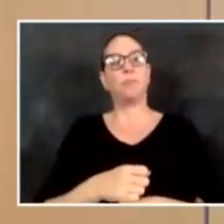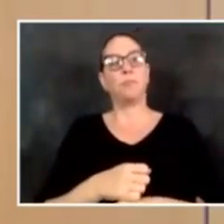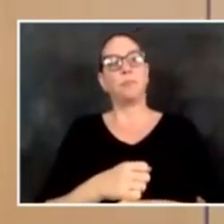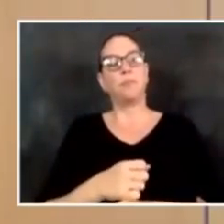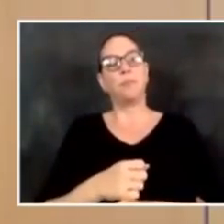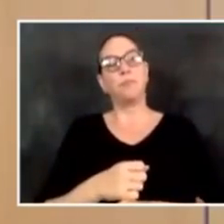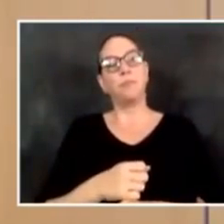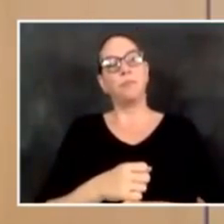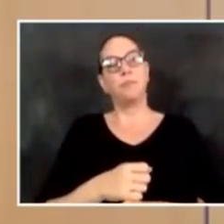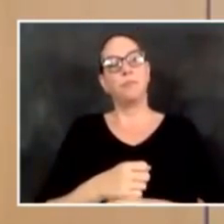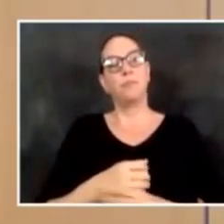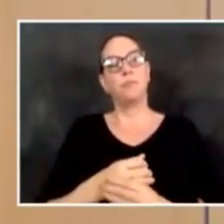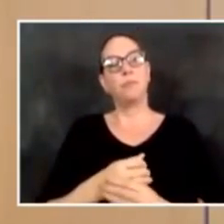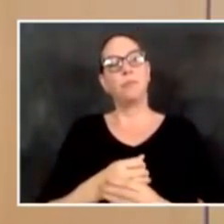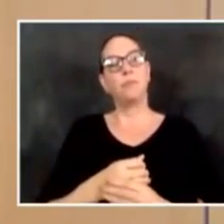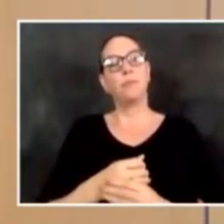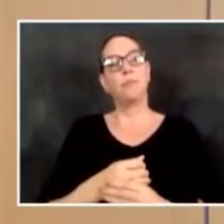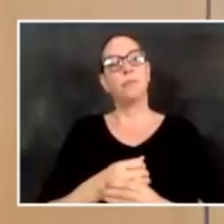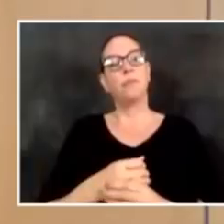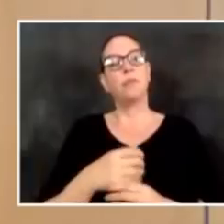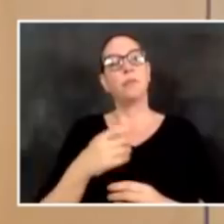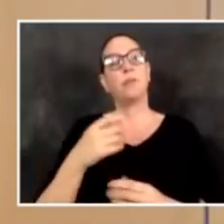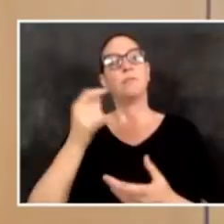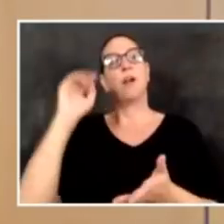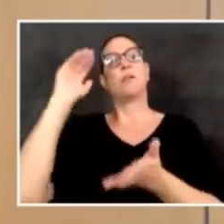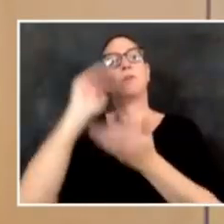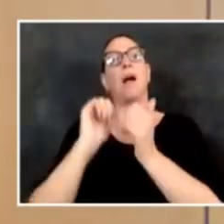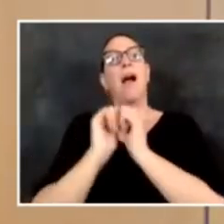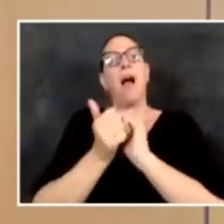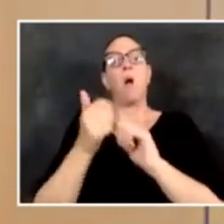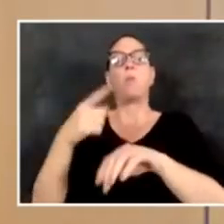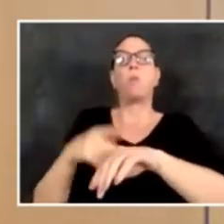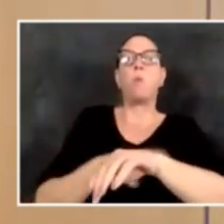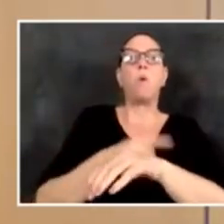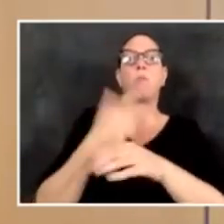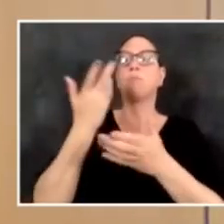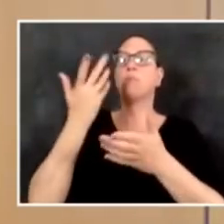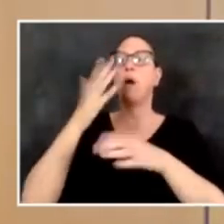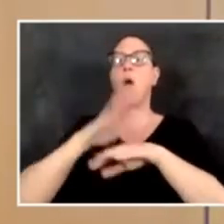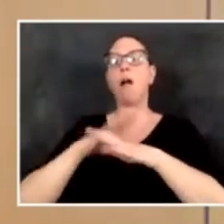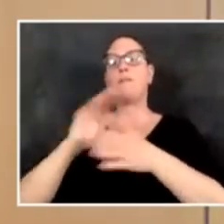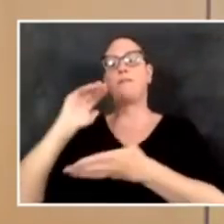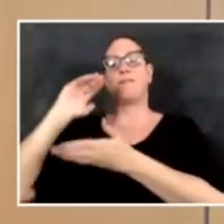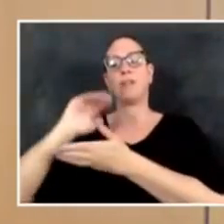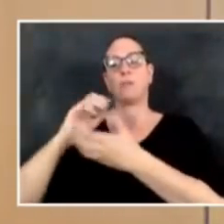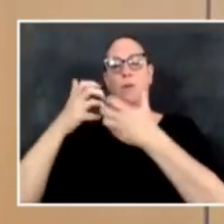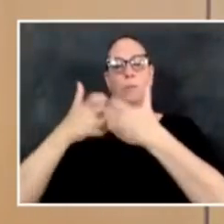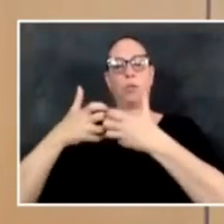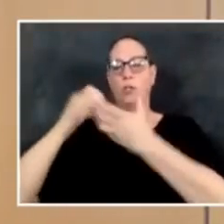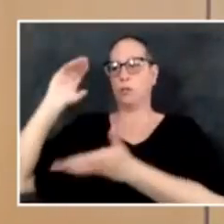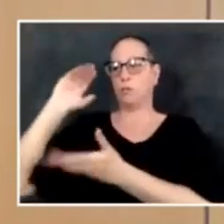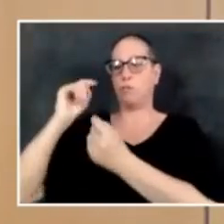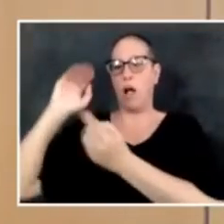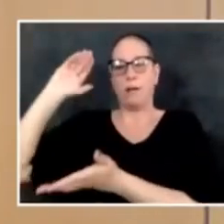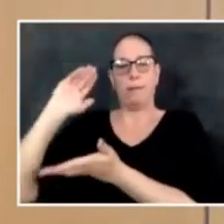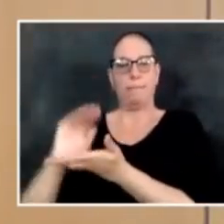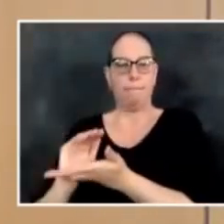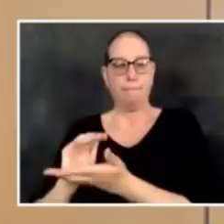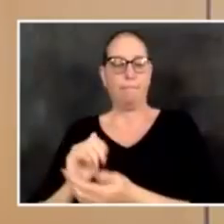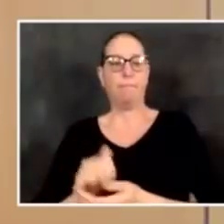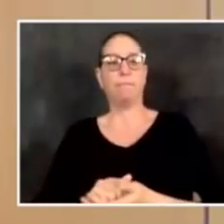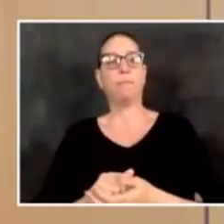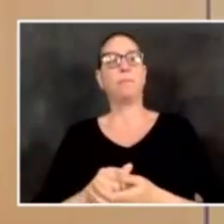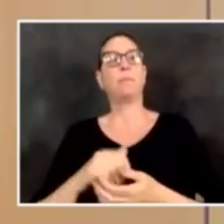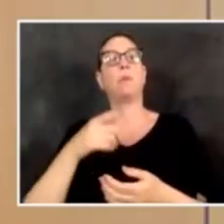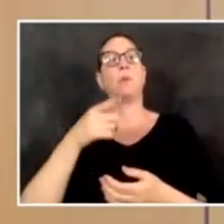extended periods of time. That being said, I think we'll have to get back to you on mortality